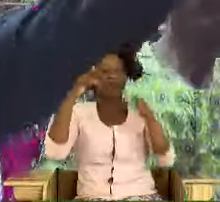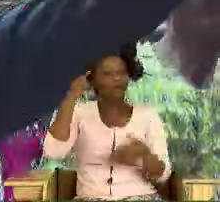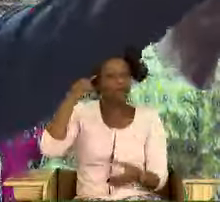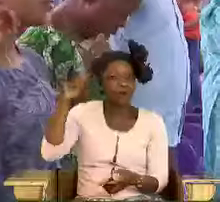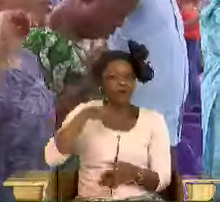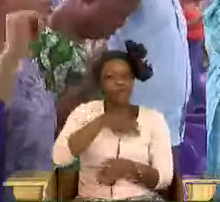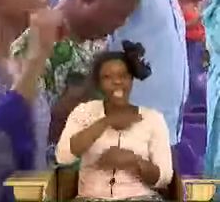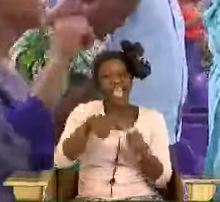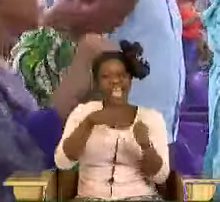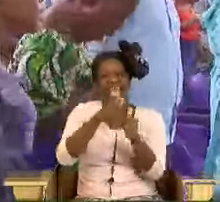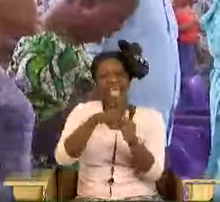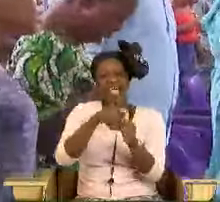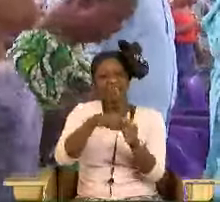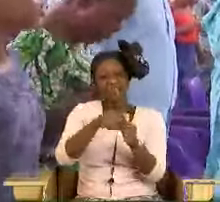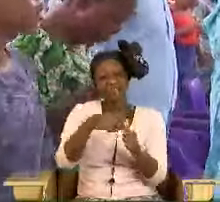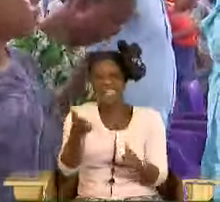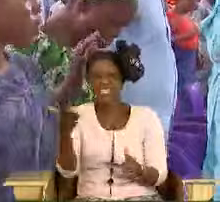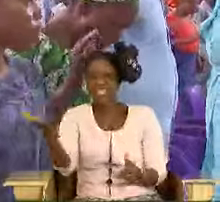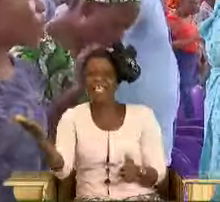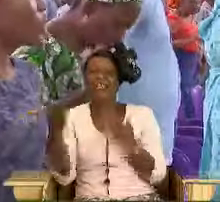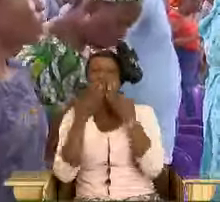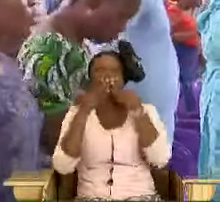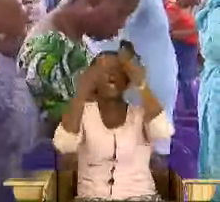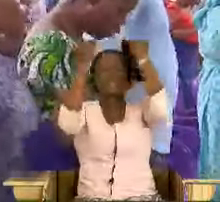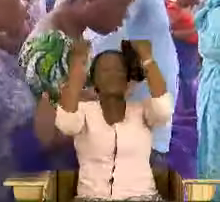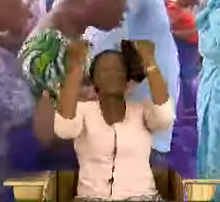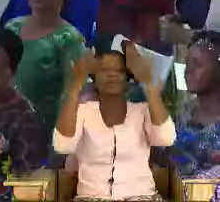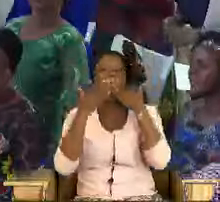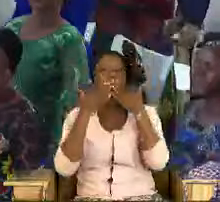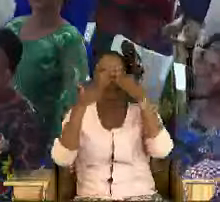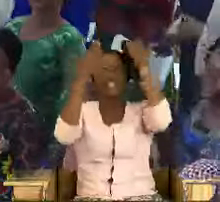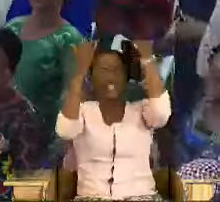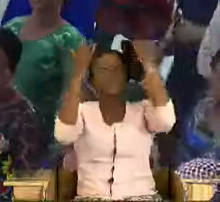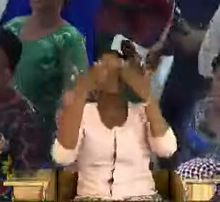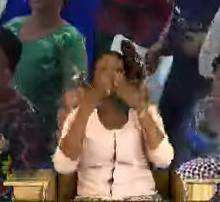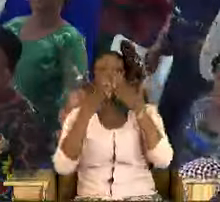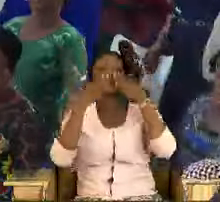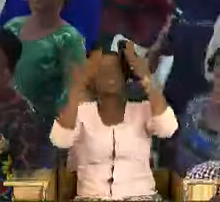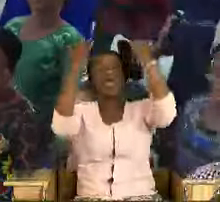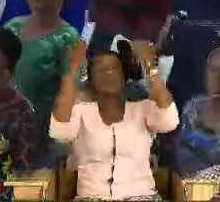I I who